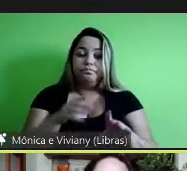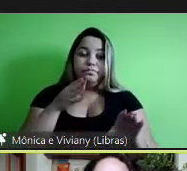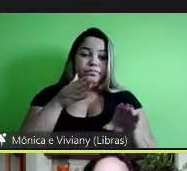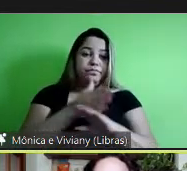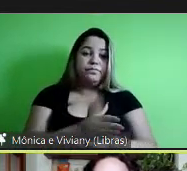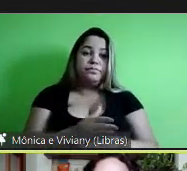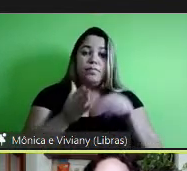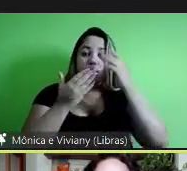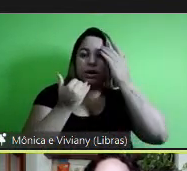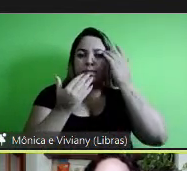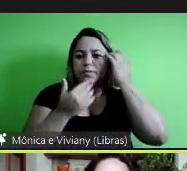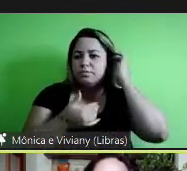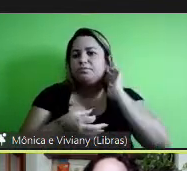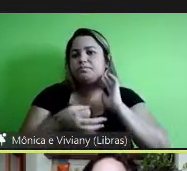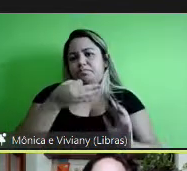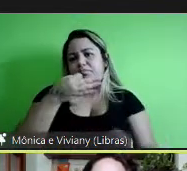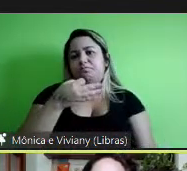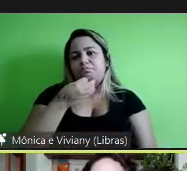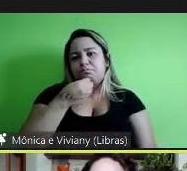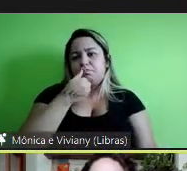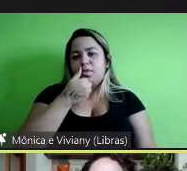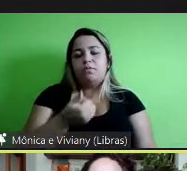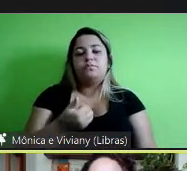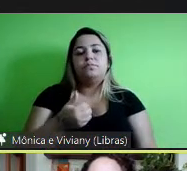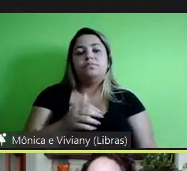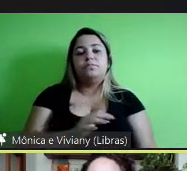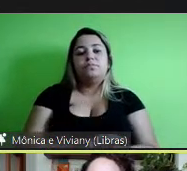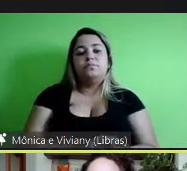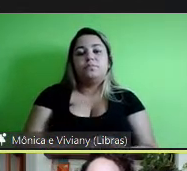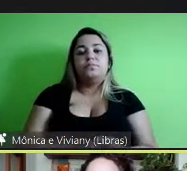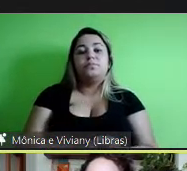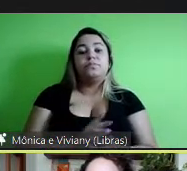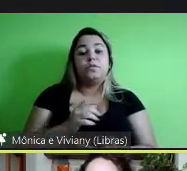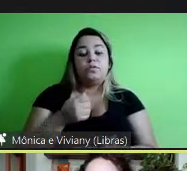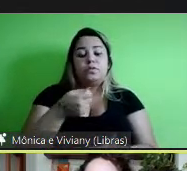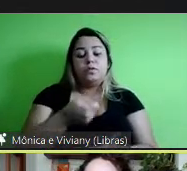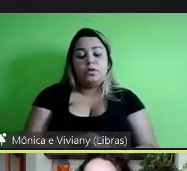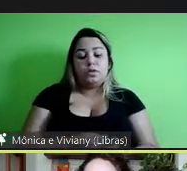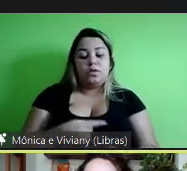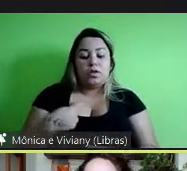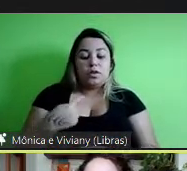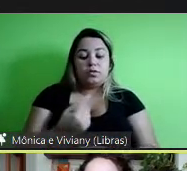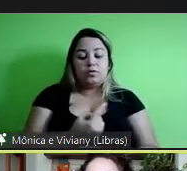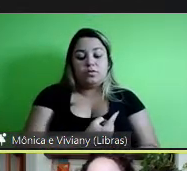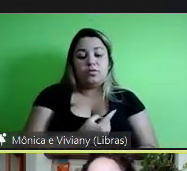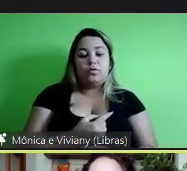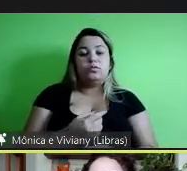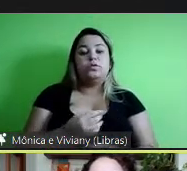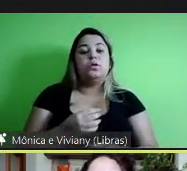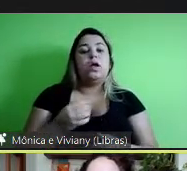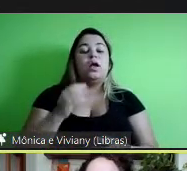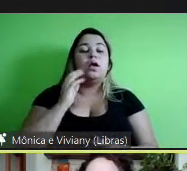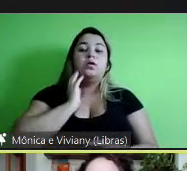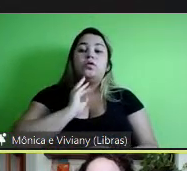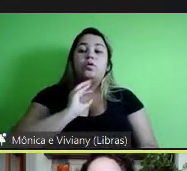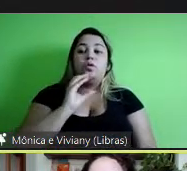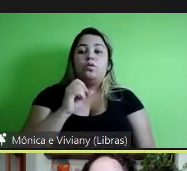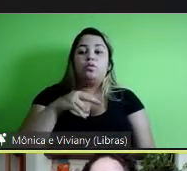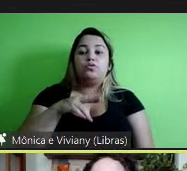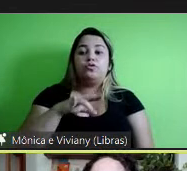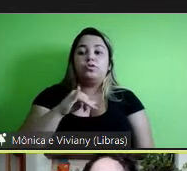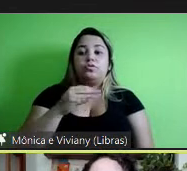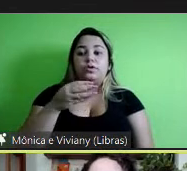have access to an adequate and healthy nutrition. This right was included in our federal constitution